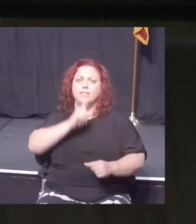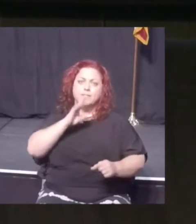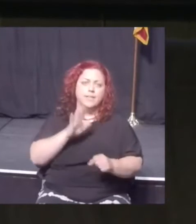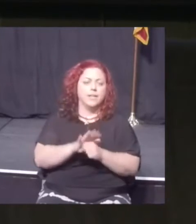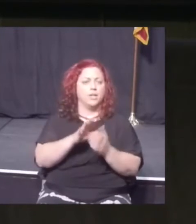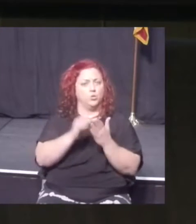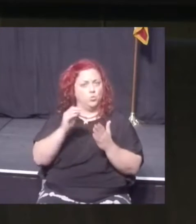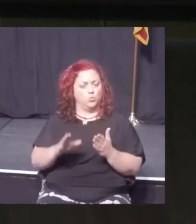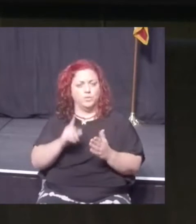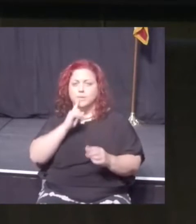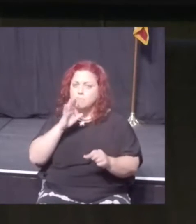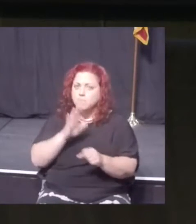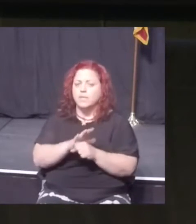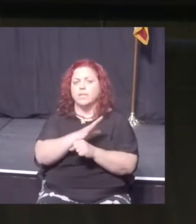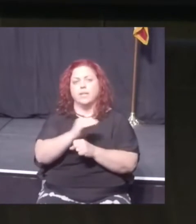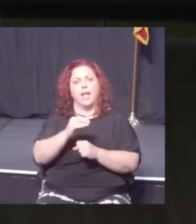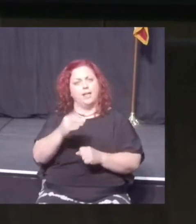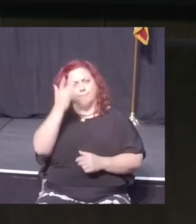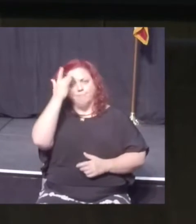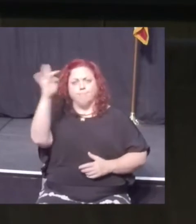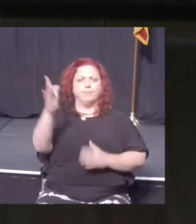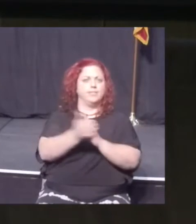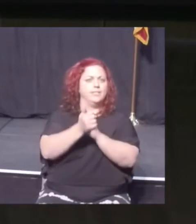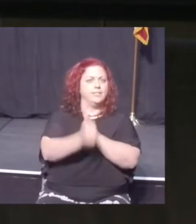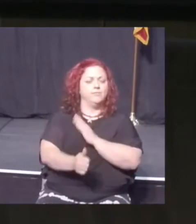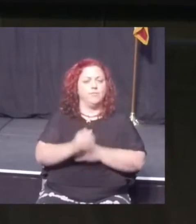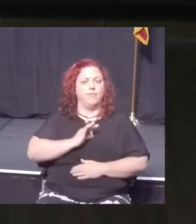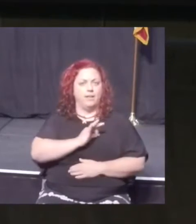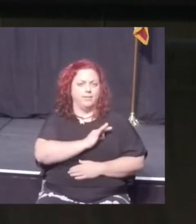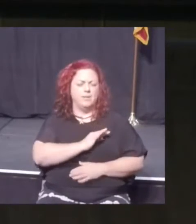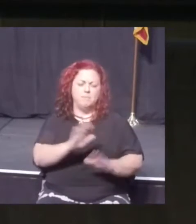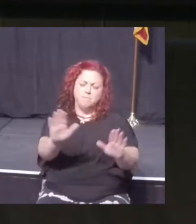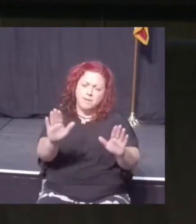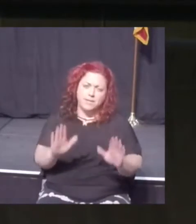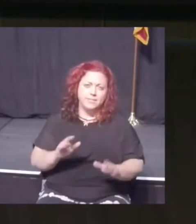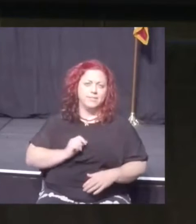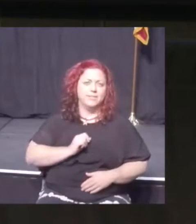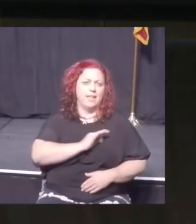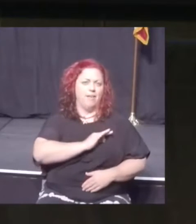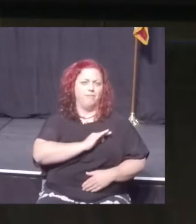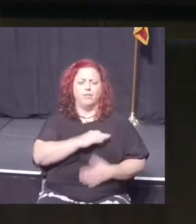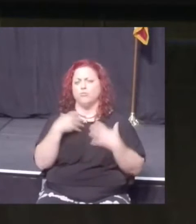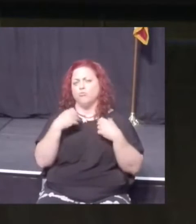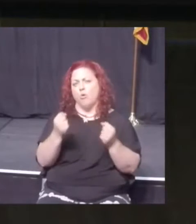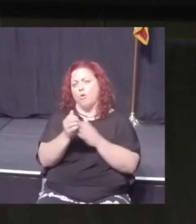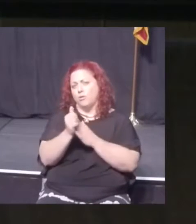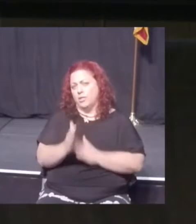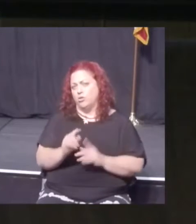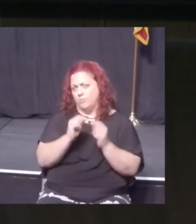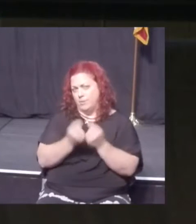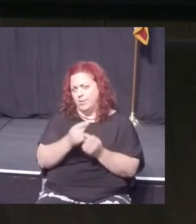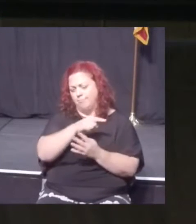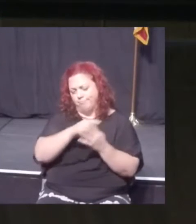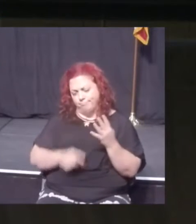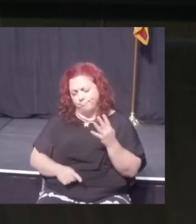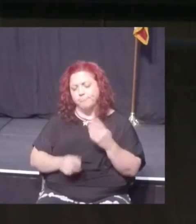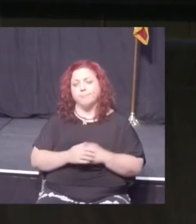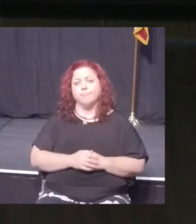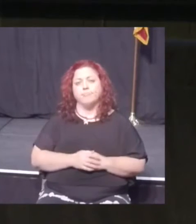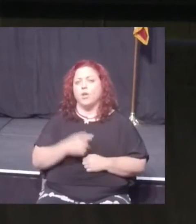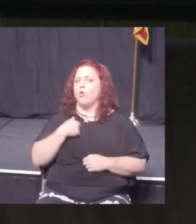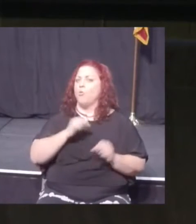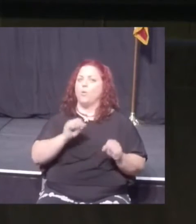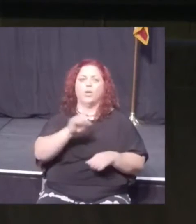a committed and gifted faculty, an amazing staff, and a strong leadership team. We can